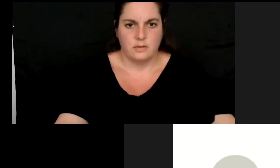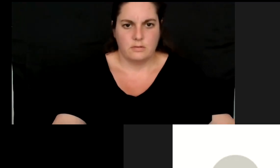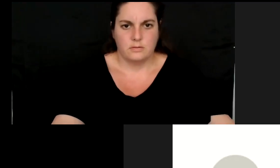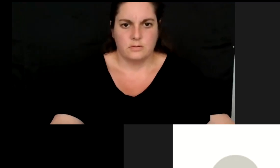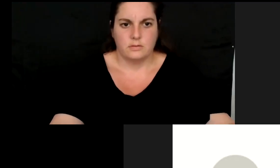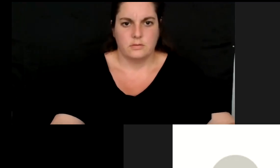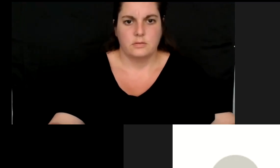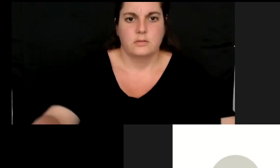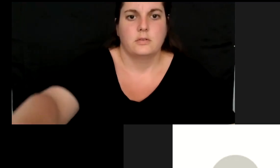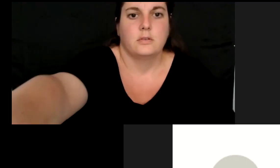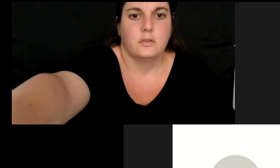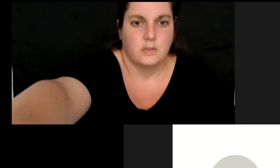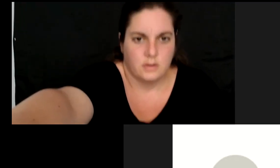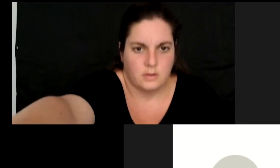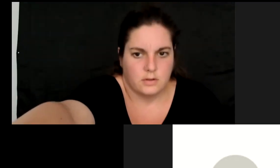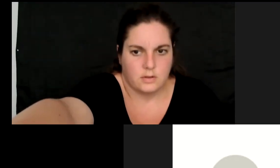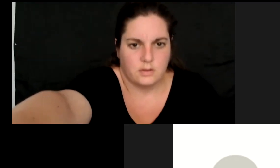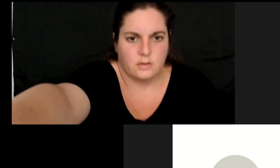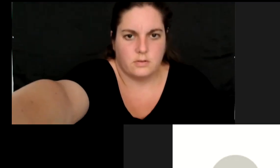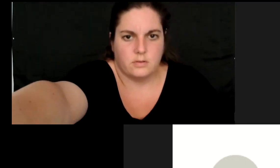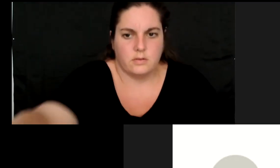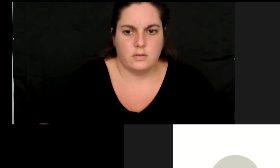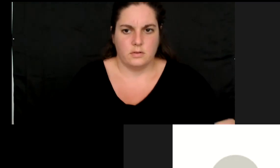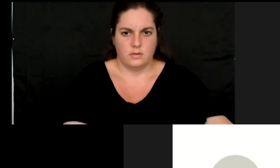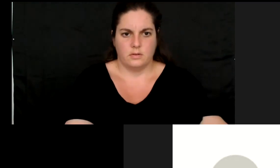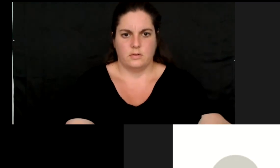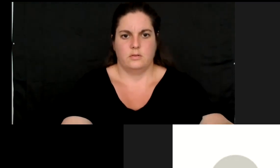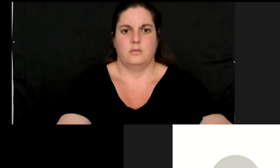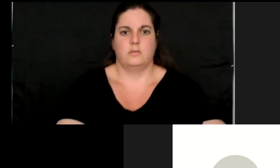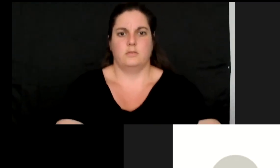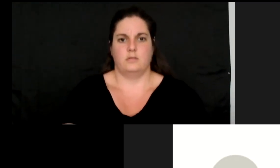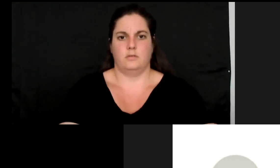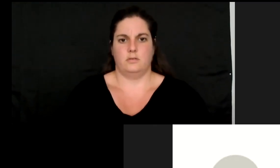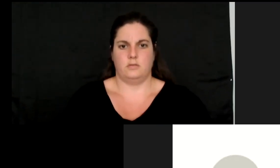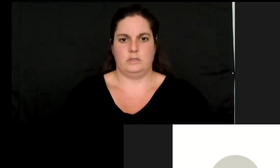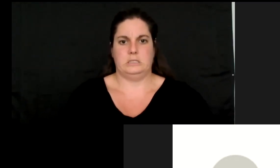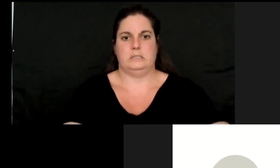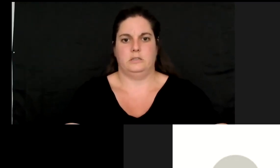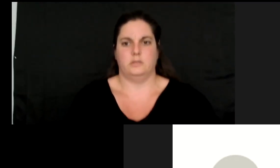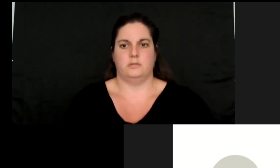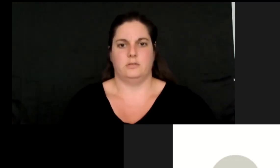We'll get started here in about 5 minutes or so. Thanks for your patience this afternoon.